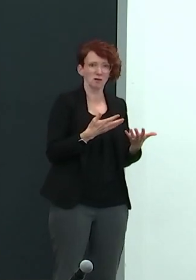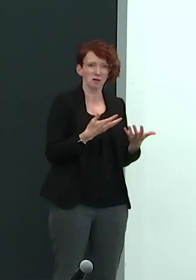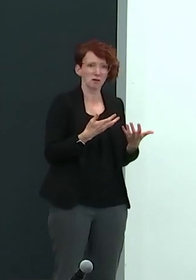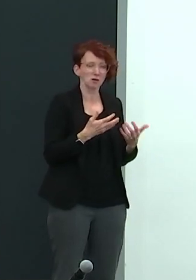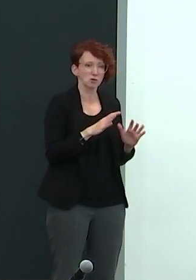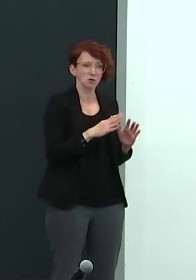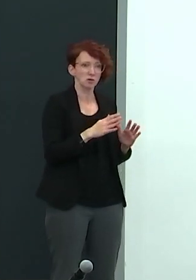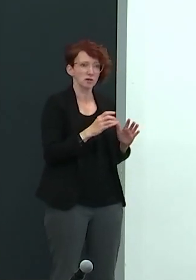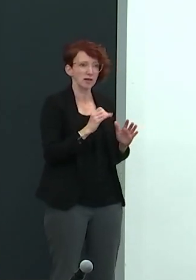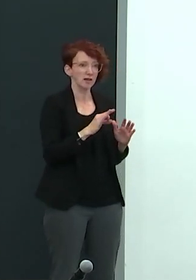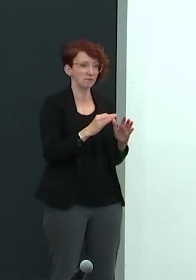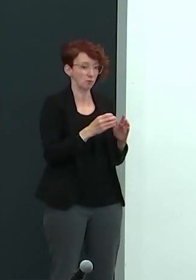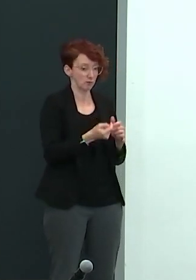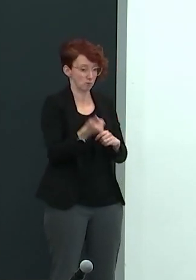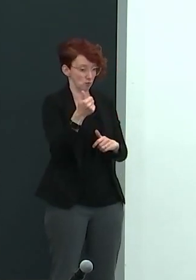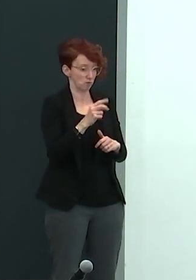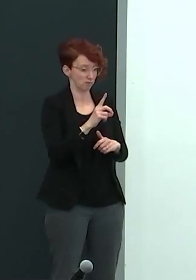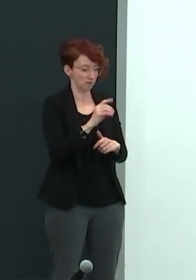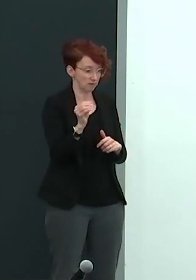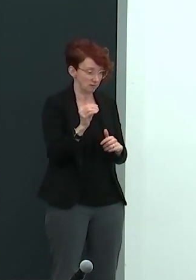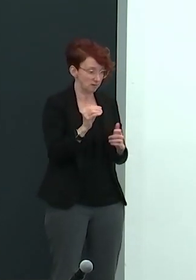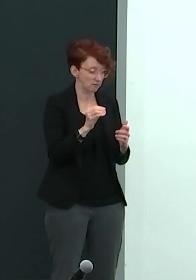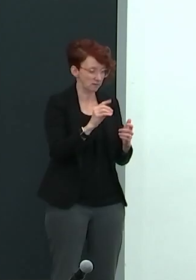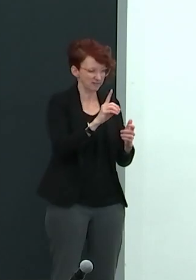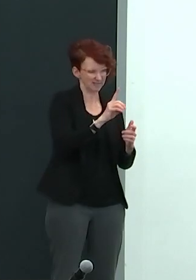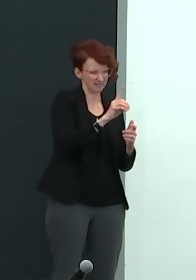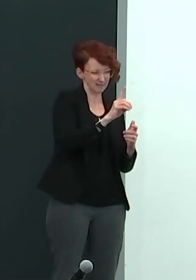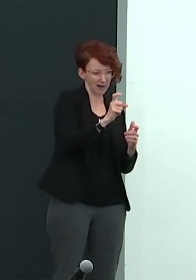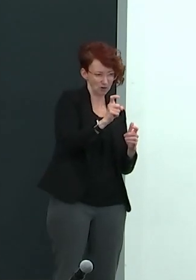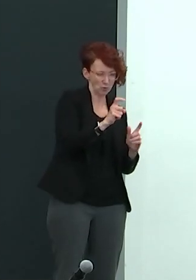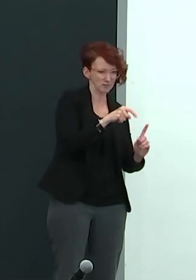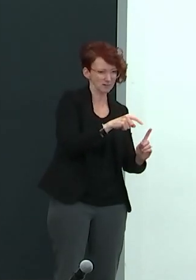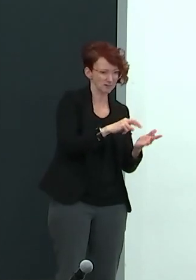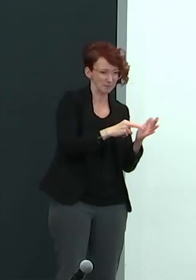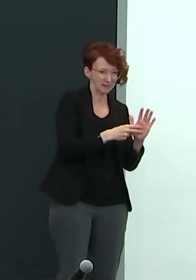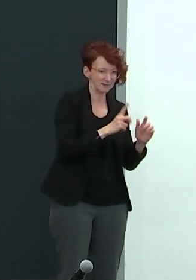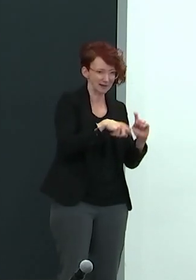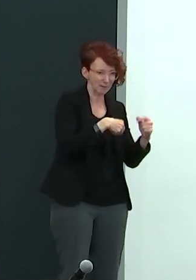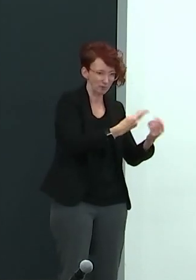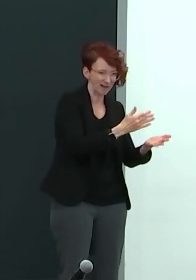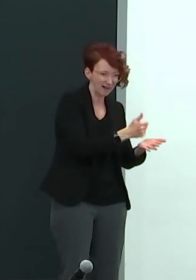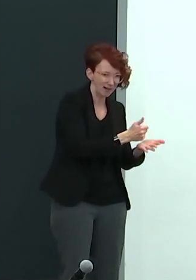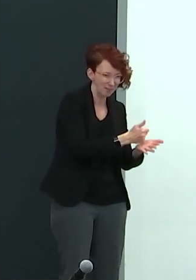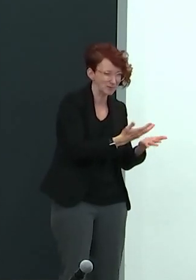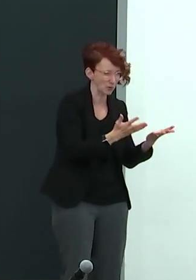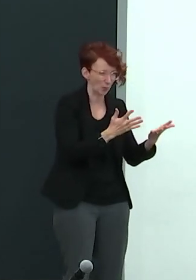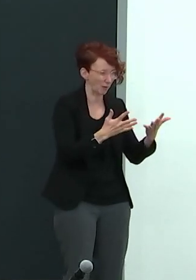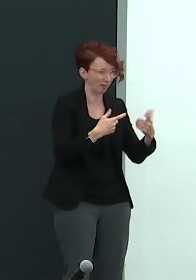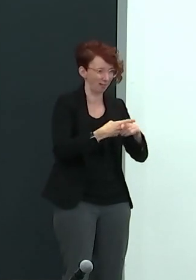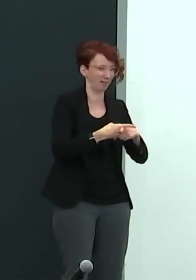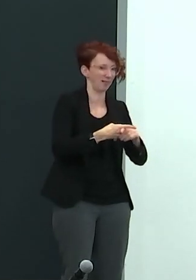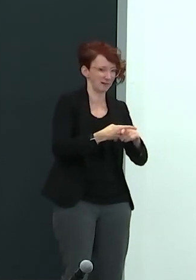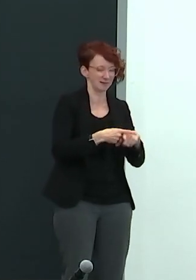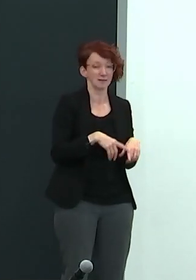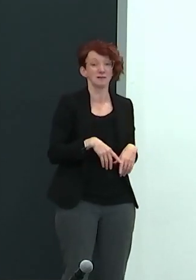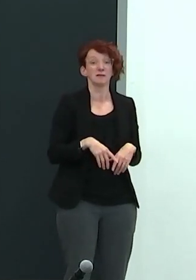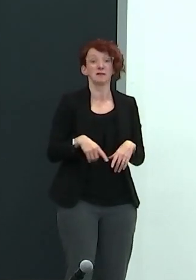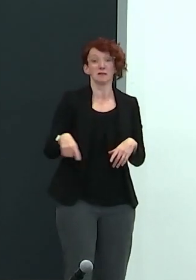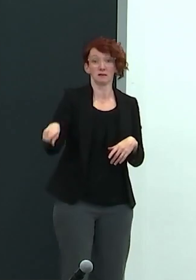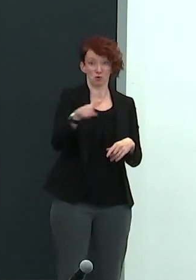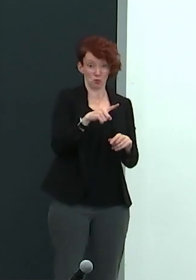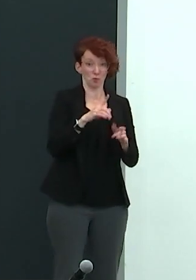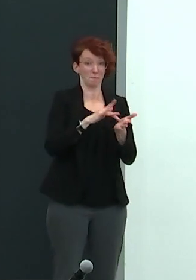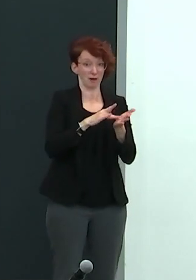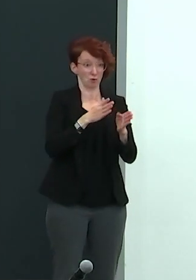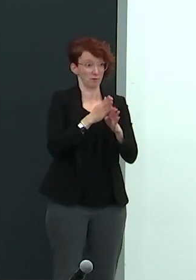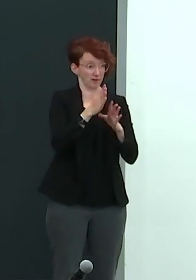have an easier life. As scientists, medical professionals, and engineers, we